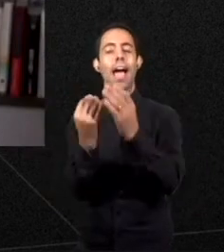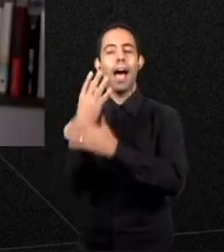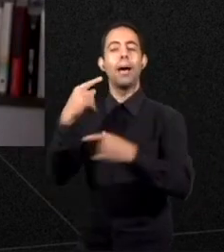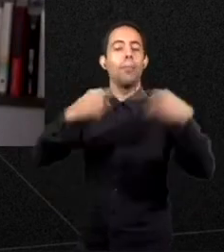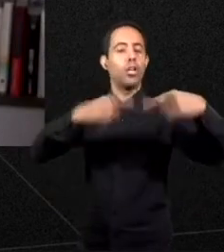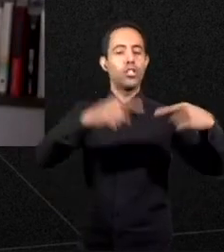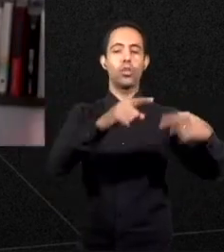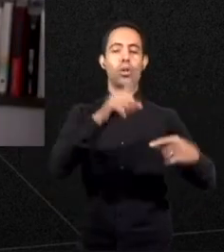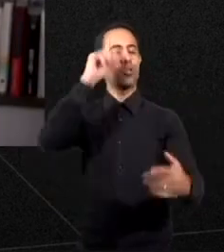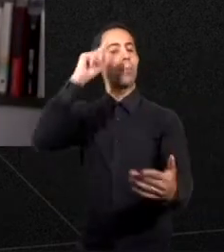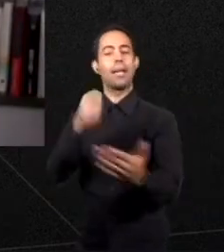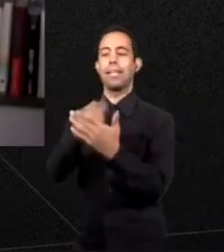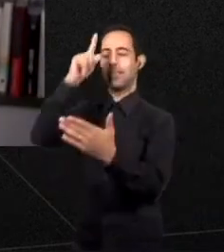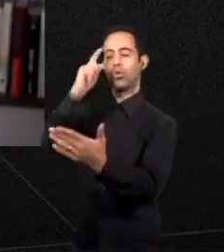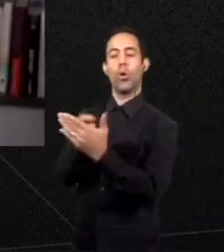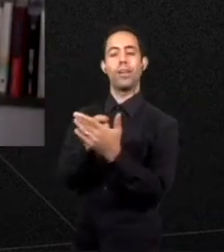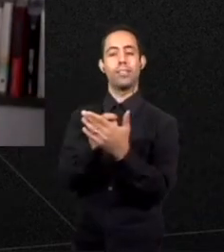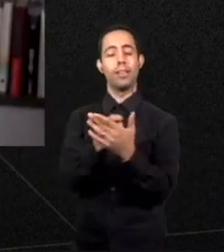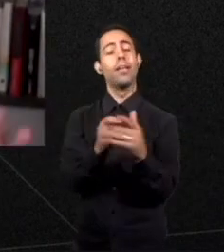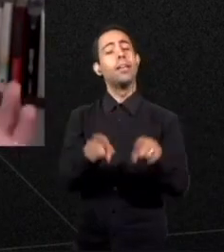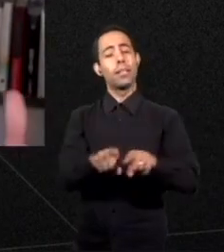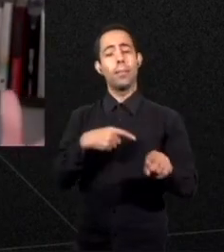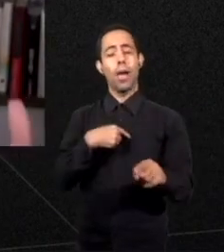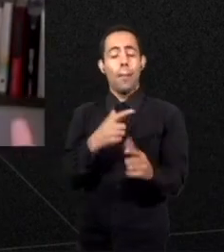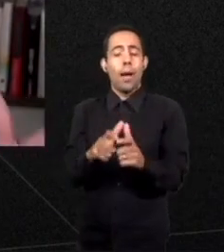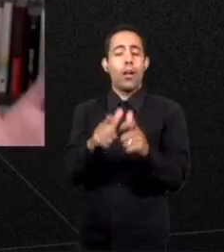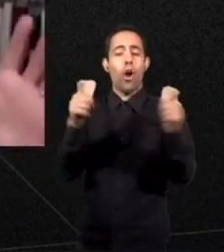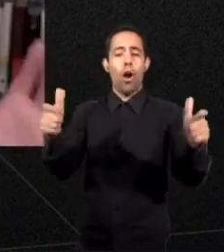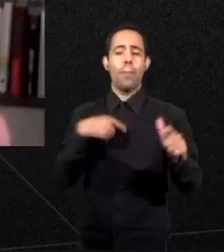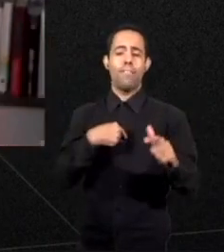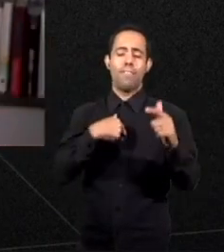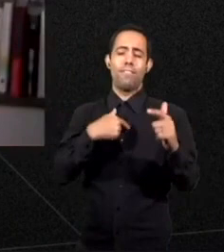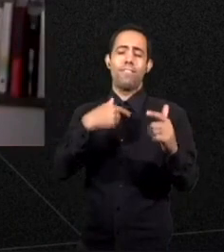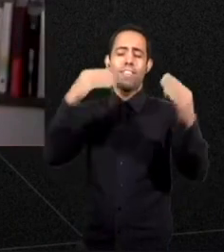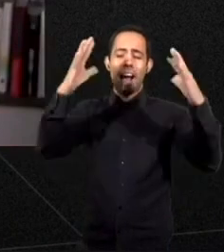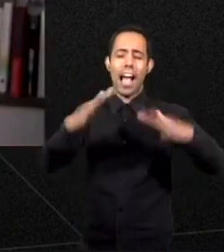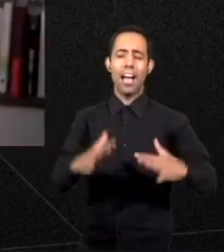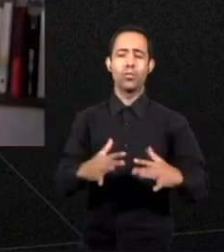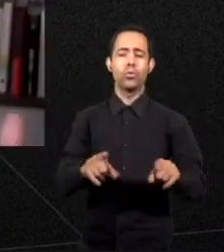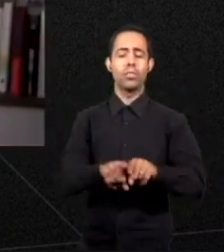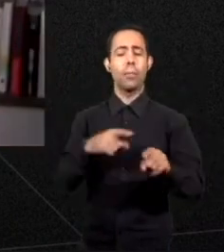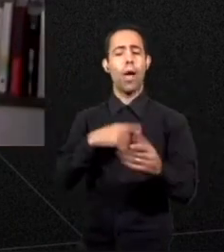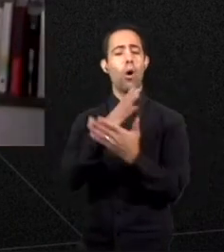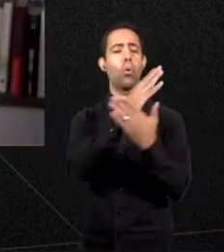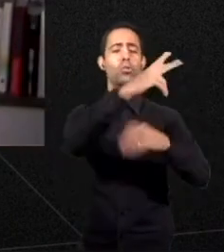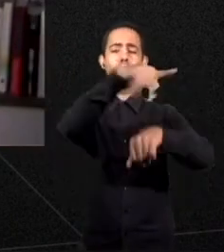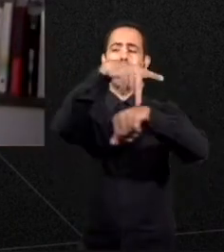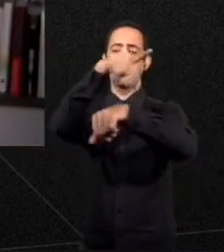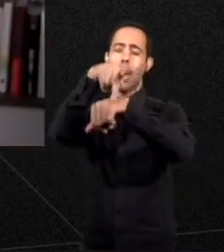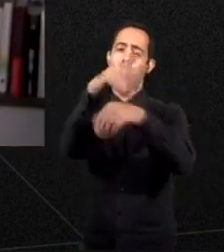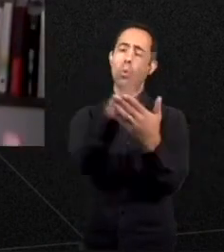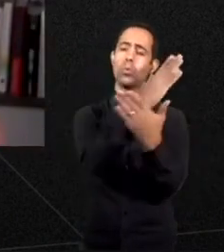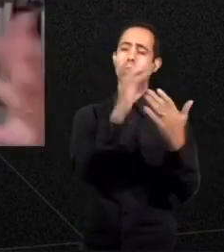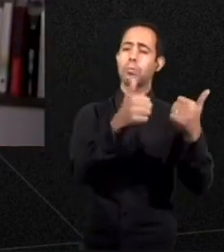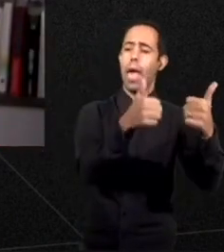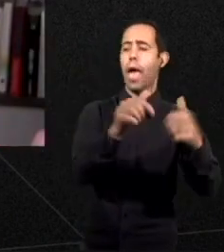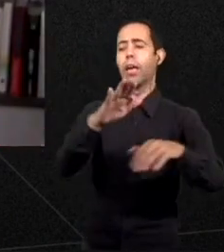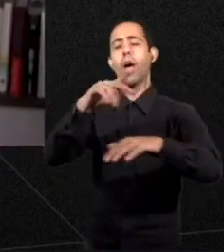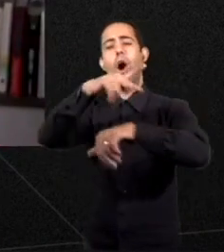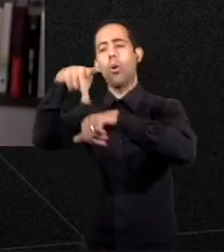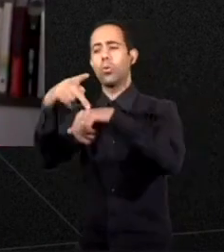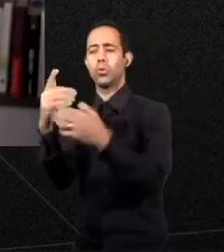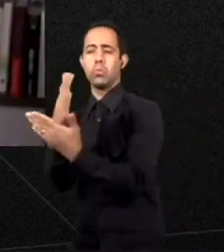here we saw terrible failure. Some countries did relatively okay, even very well. You look at New